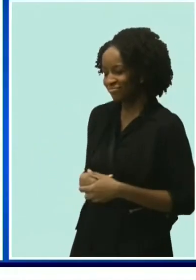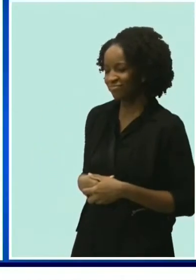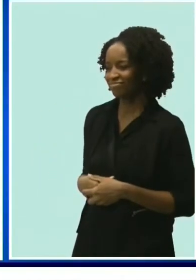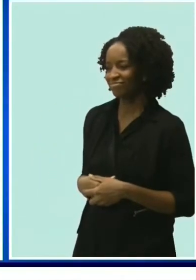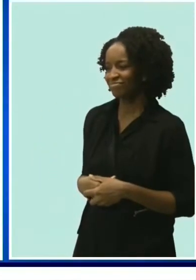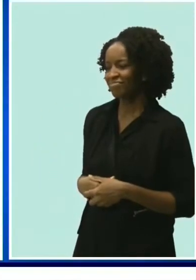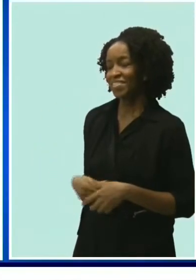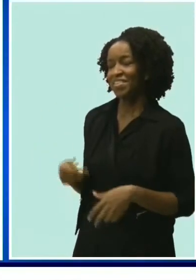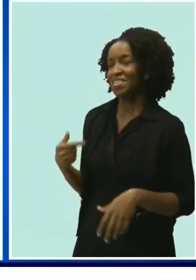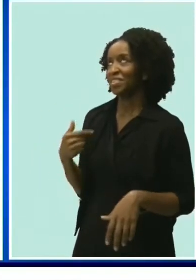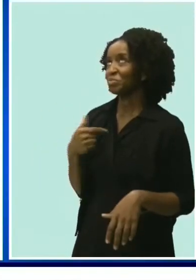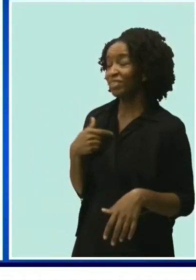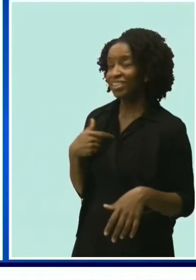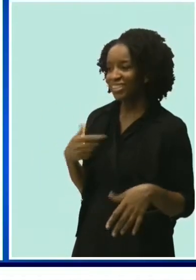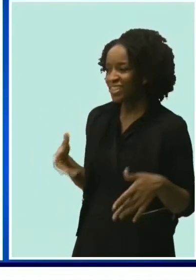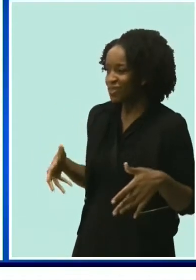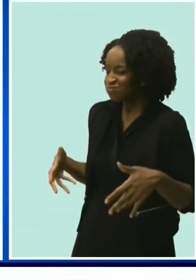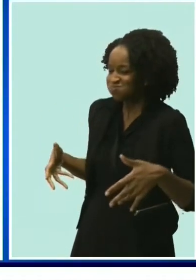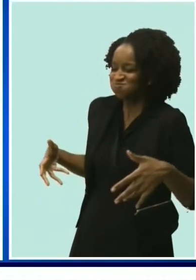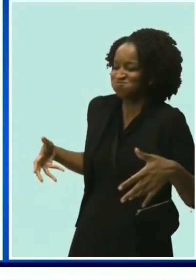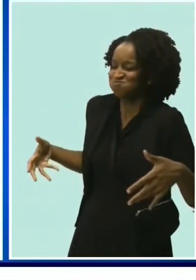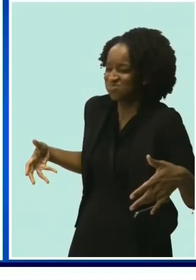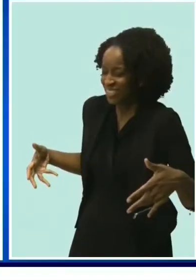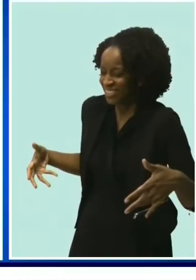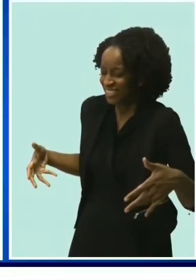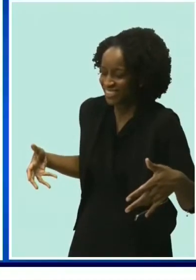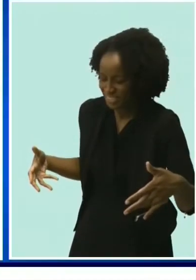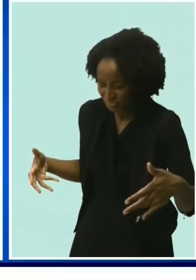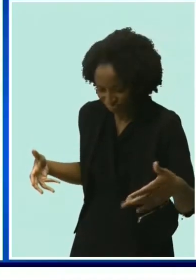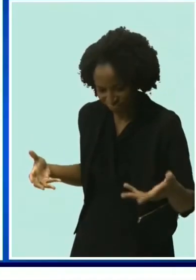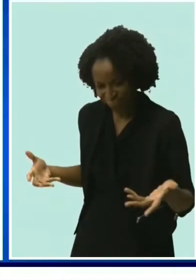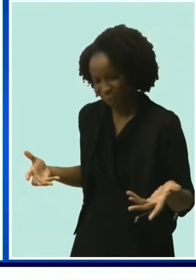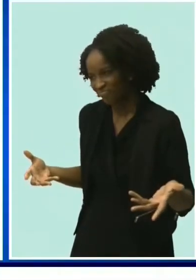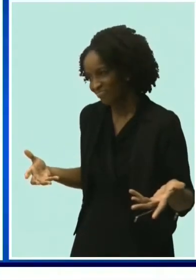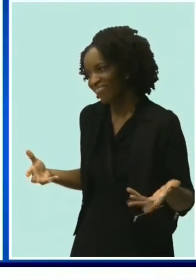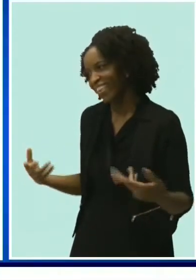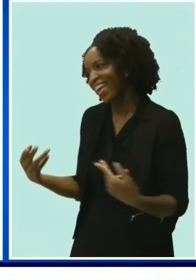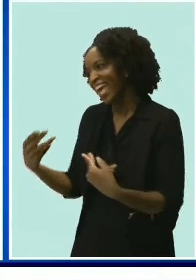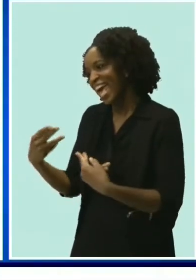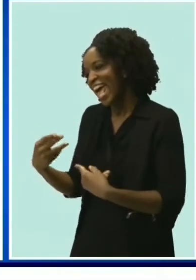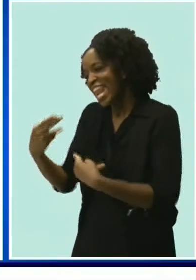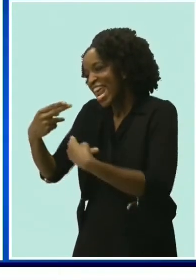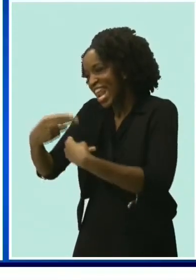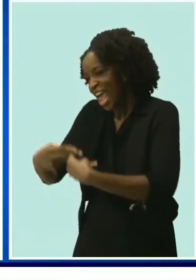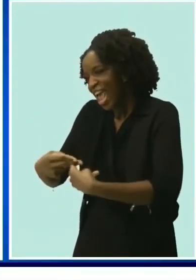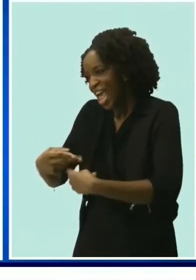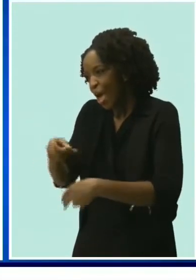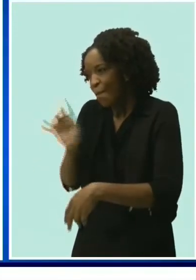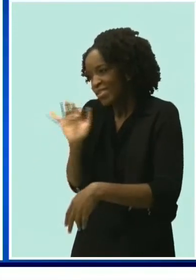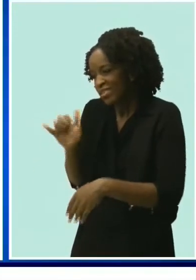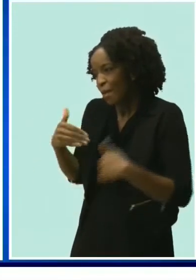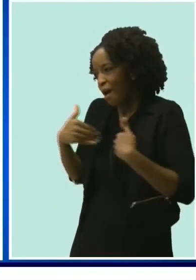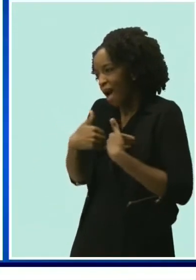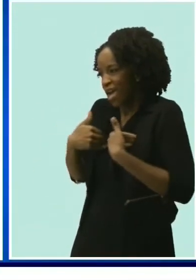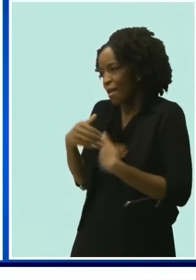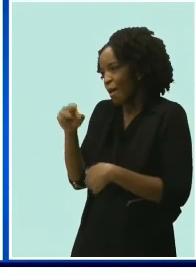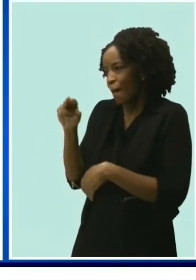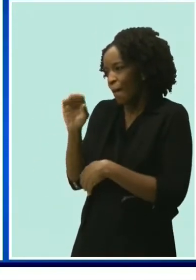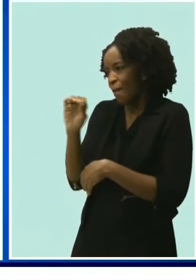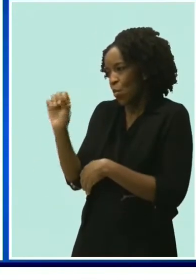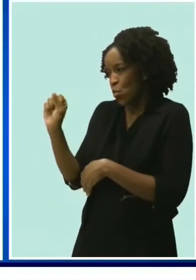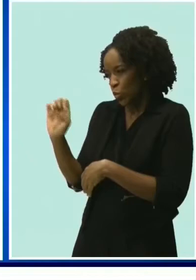I was so big at the time that they call me a moose. Tell me your nickname. Charlie